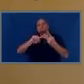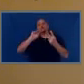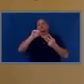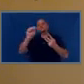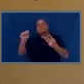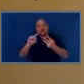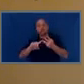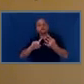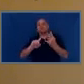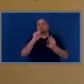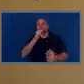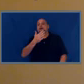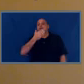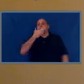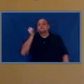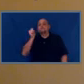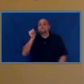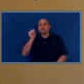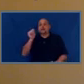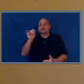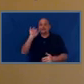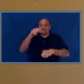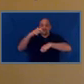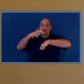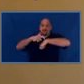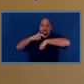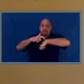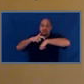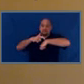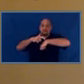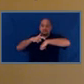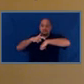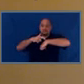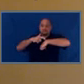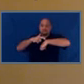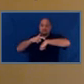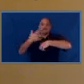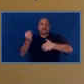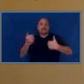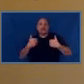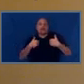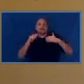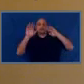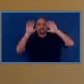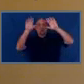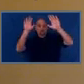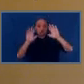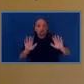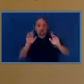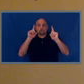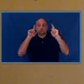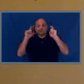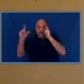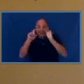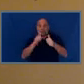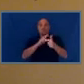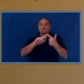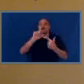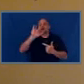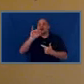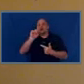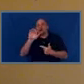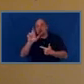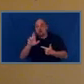And it's better to invest that time in having the fantastic camera and spectrometer and LiDAR suite